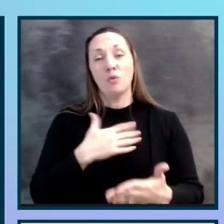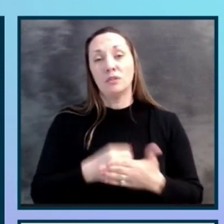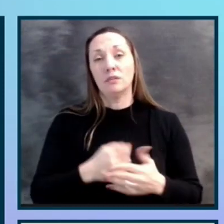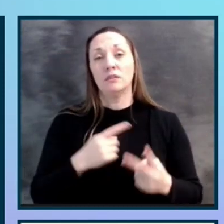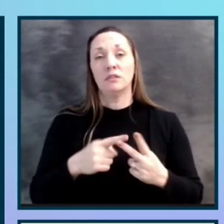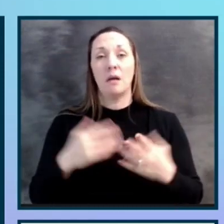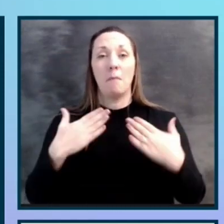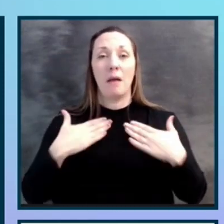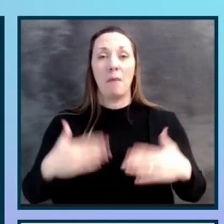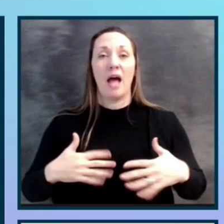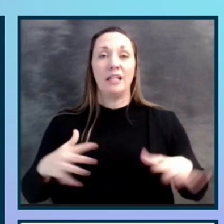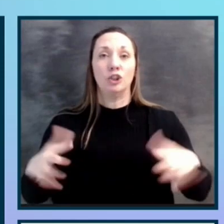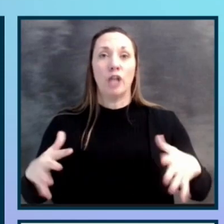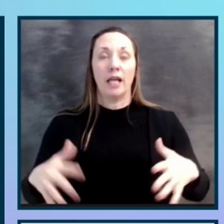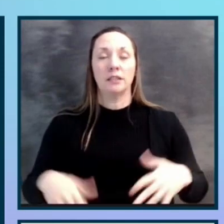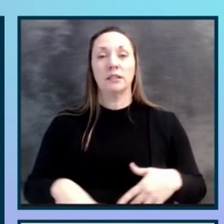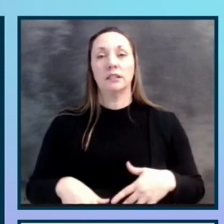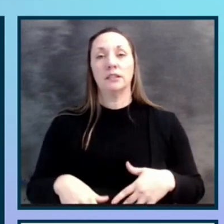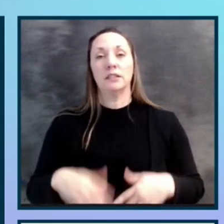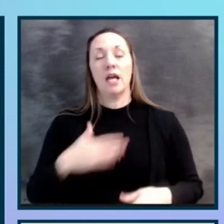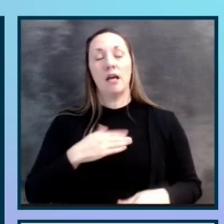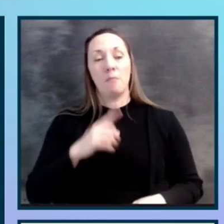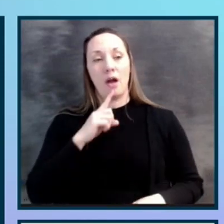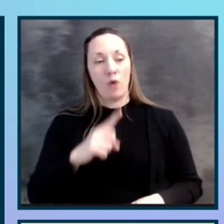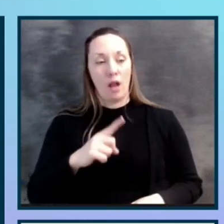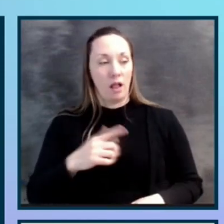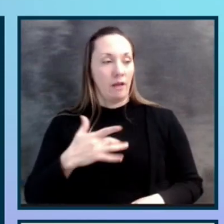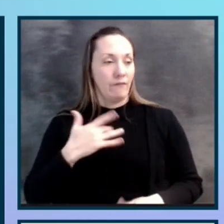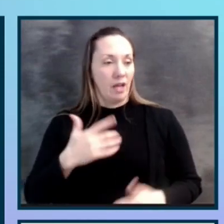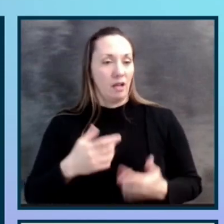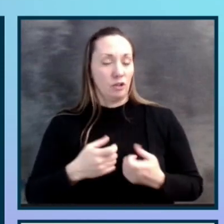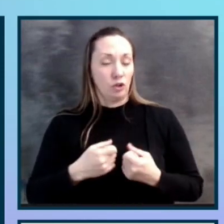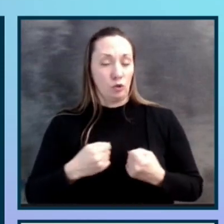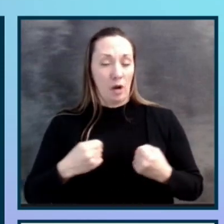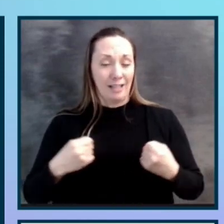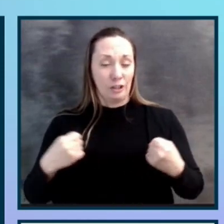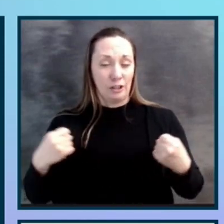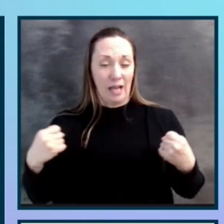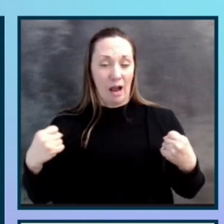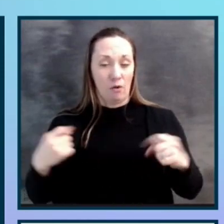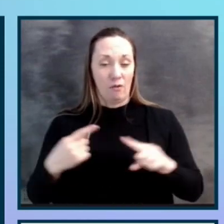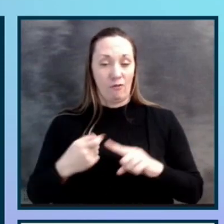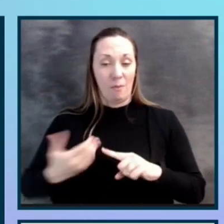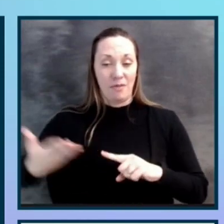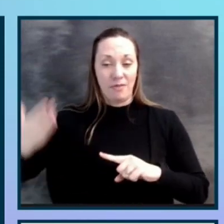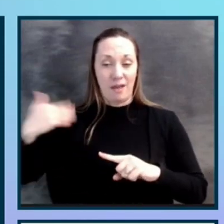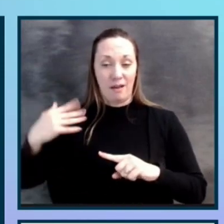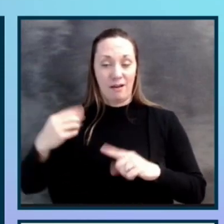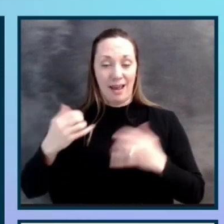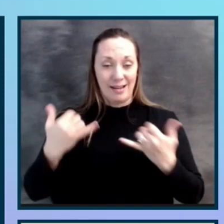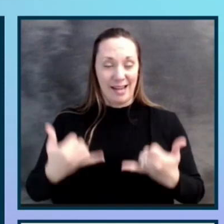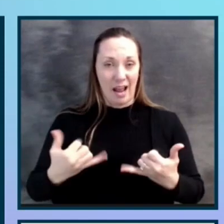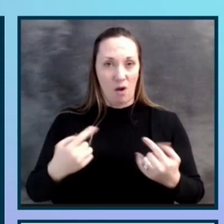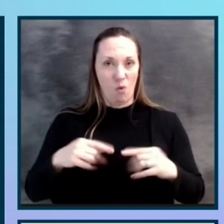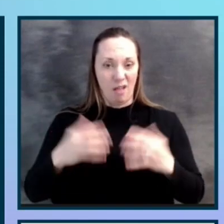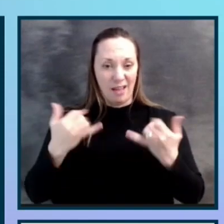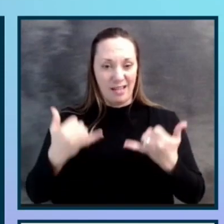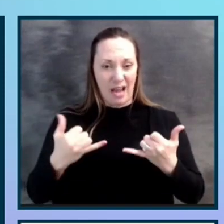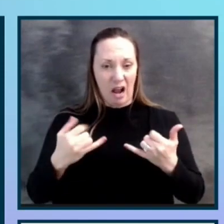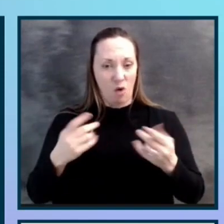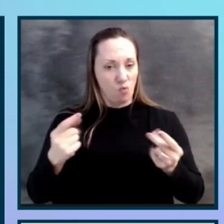body shakes, and my reality feels stretched out between then and now, while the now rapidly starts to